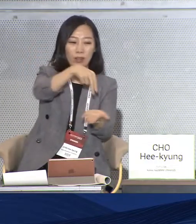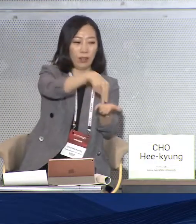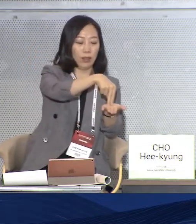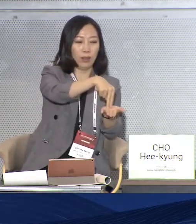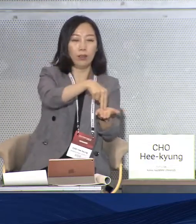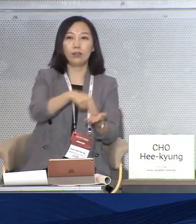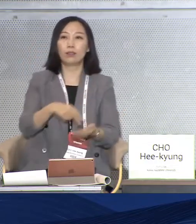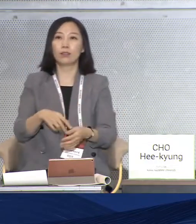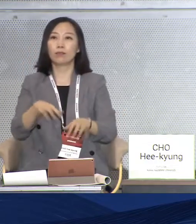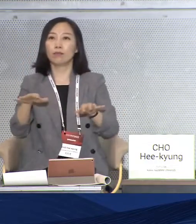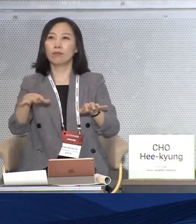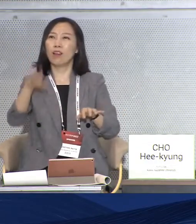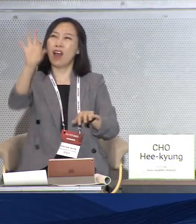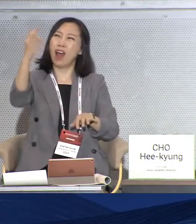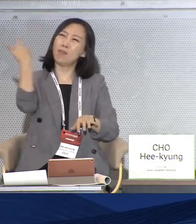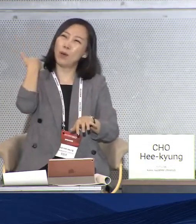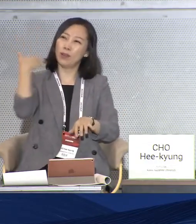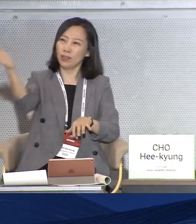centers.